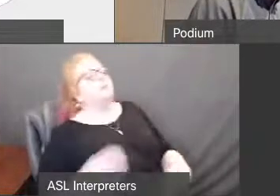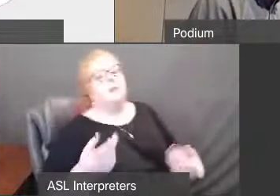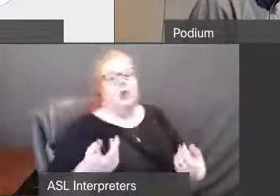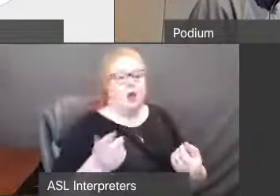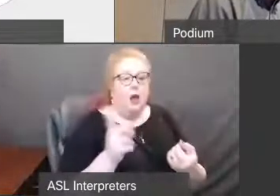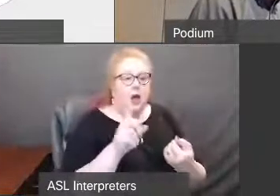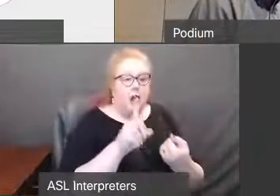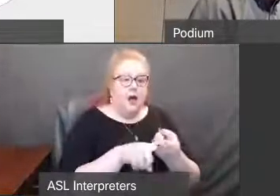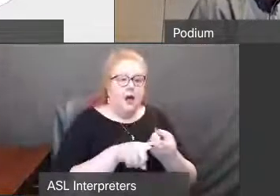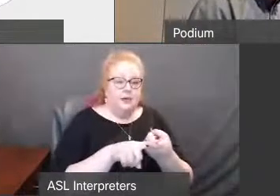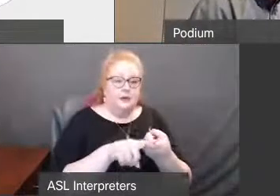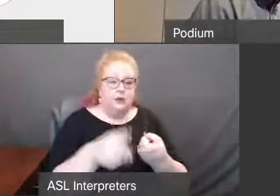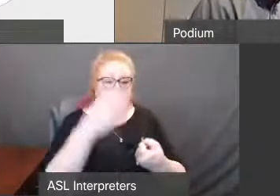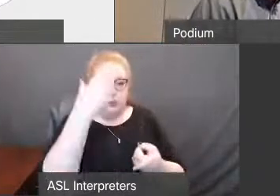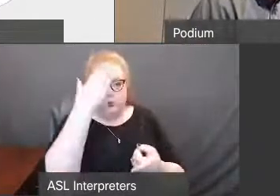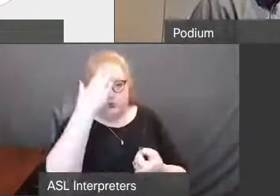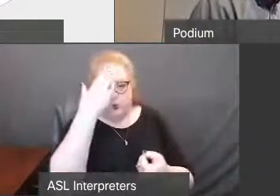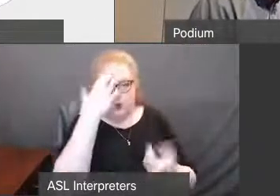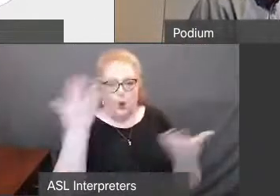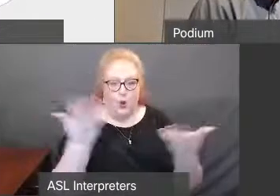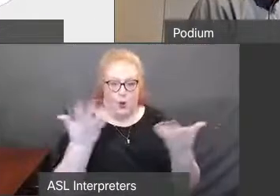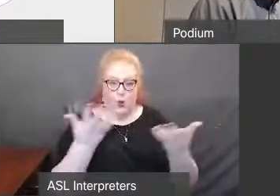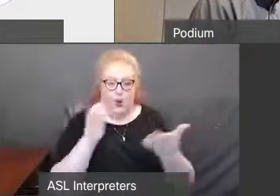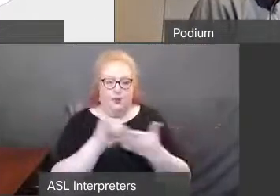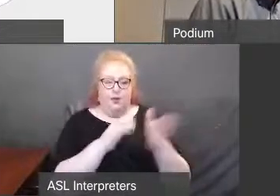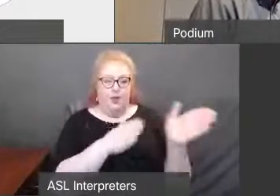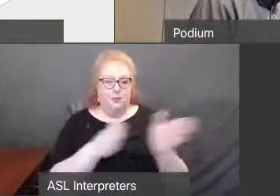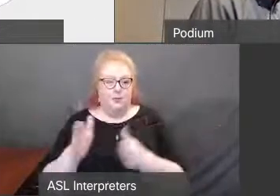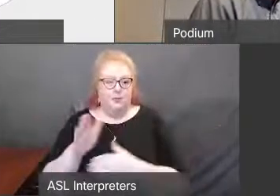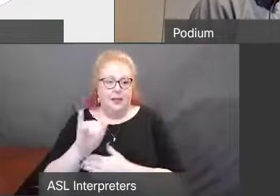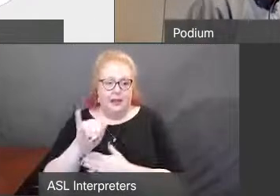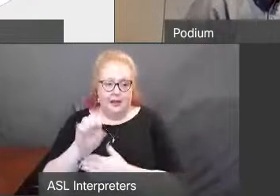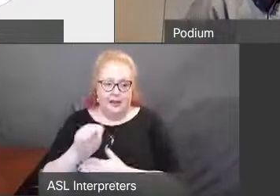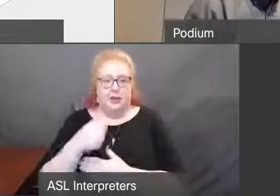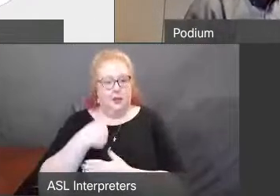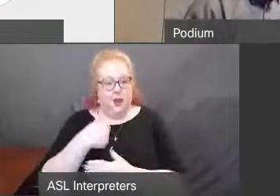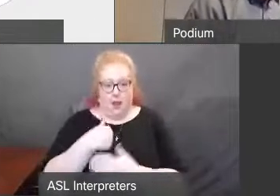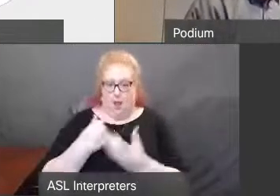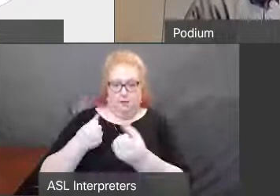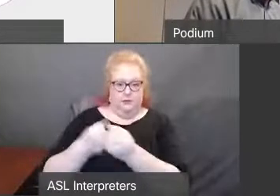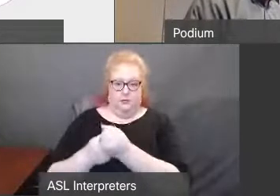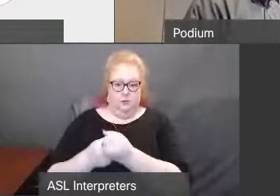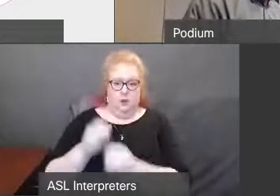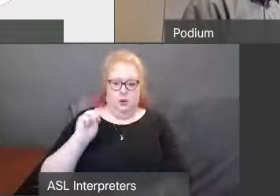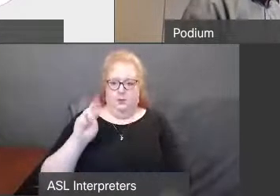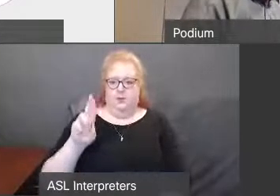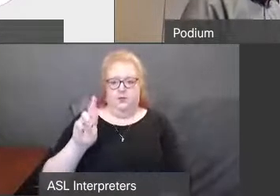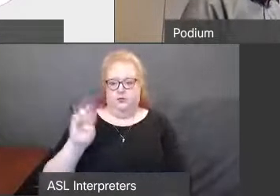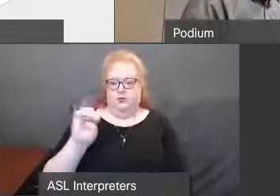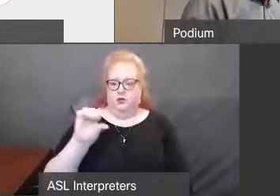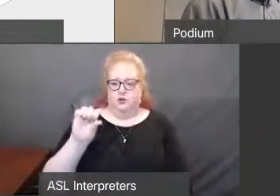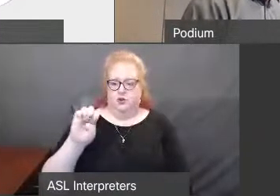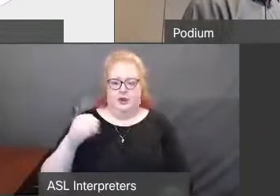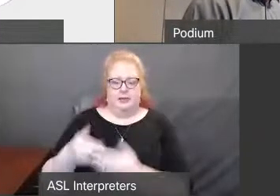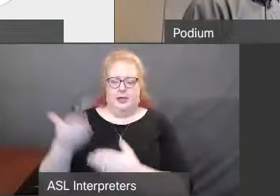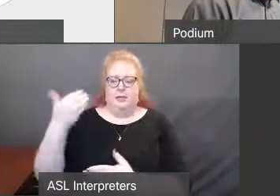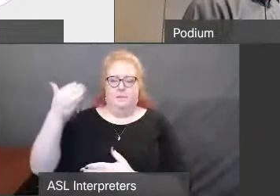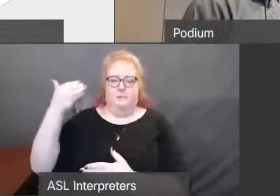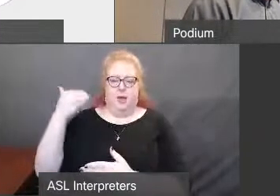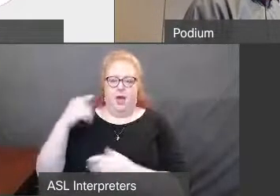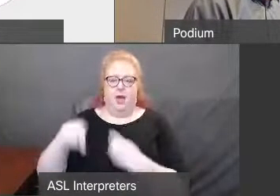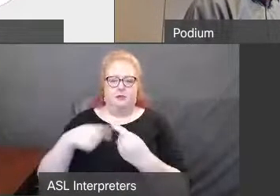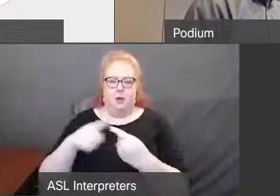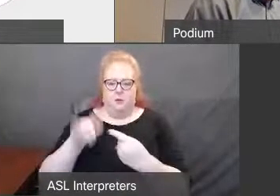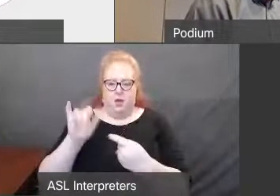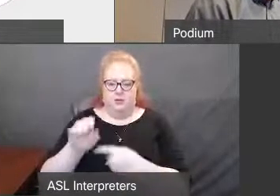the past at this very site. He knows it. I'm telling you, it's got to be something compatible